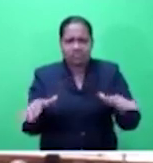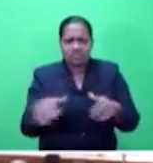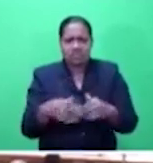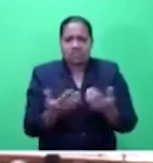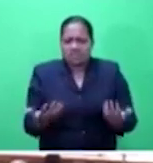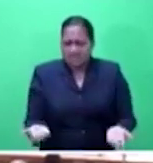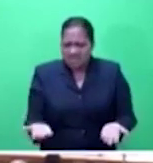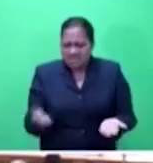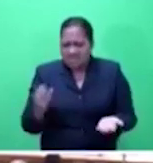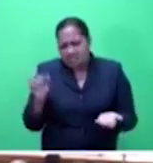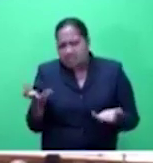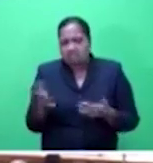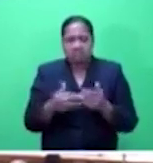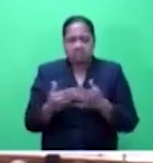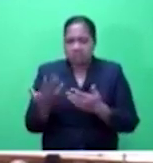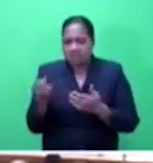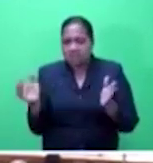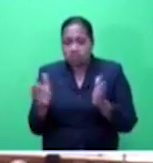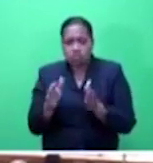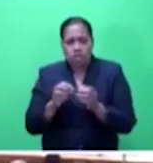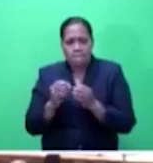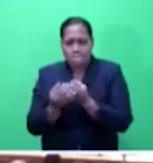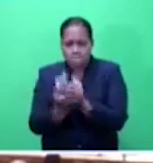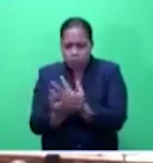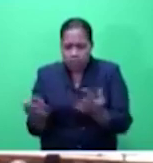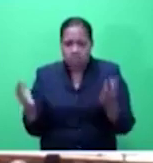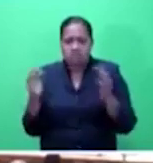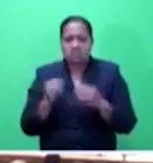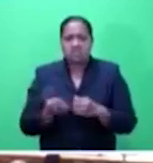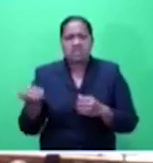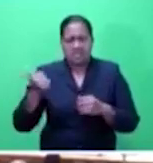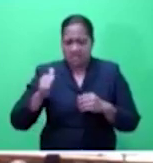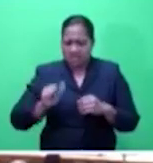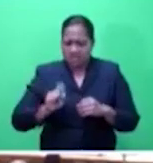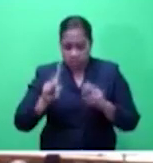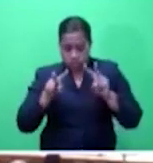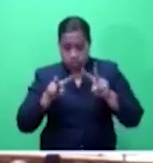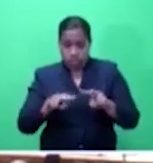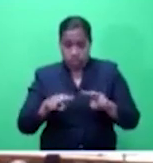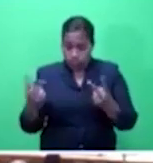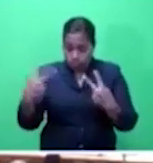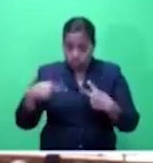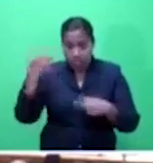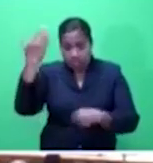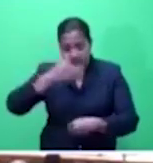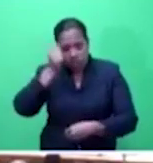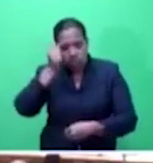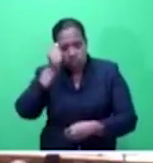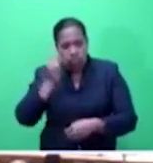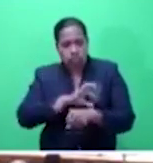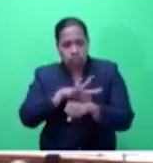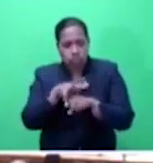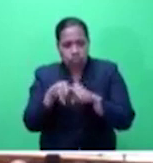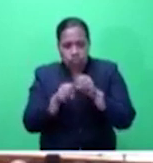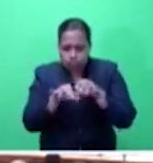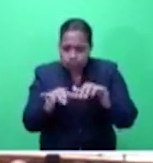populations. Any student of Fijian history watching this evening knows that pandemics like COVID-19 must be battled